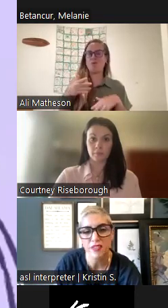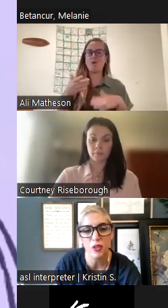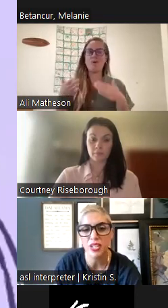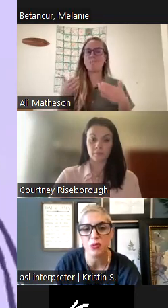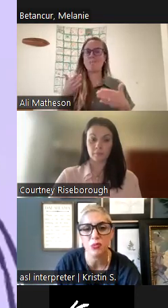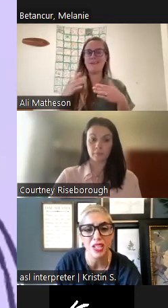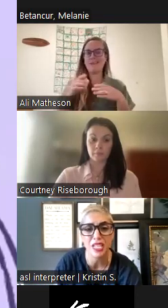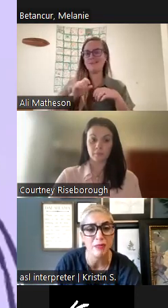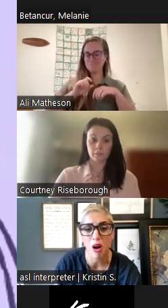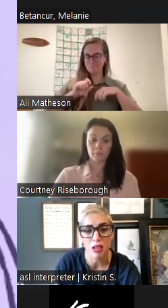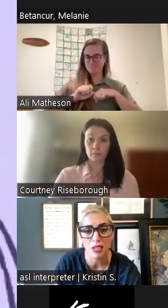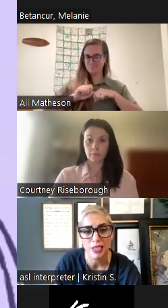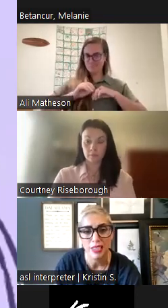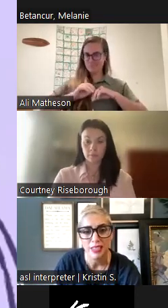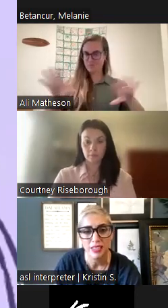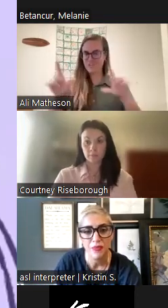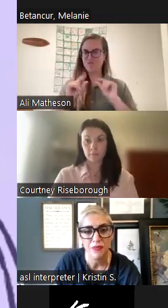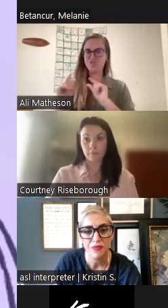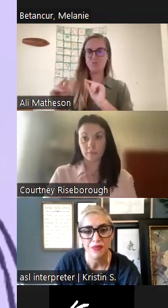The deaf community is really small.